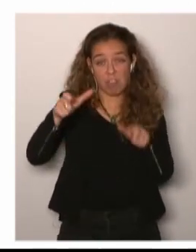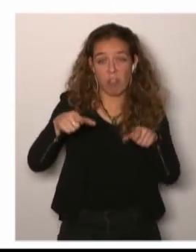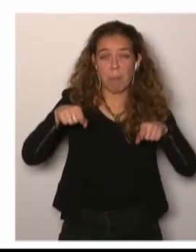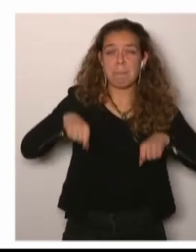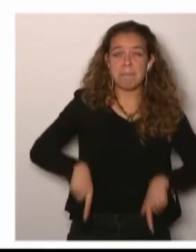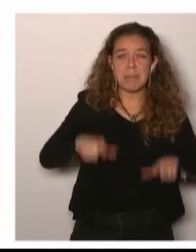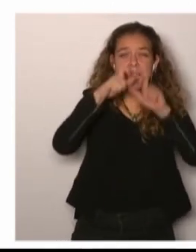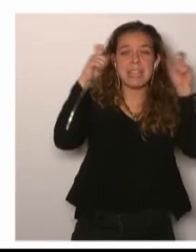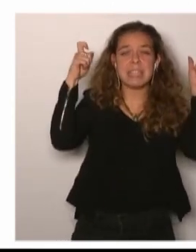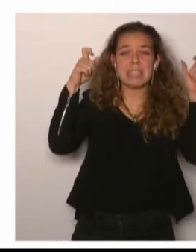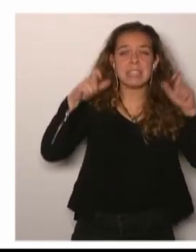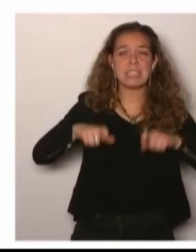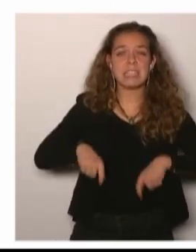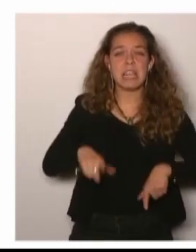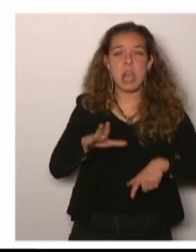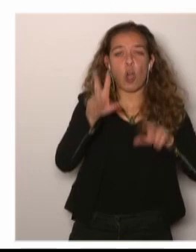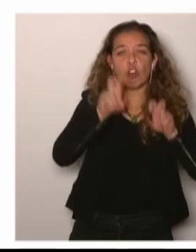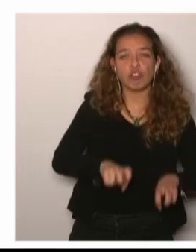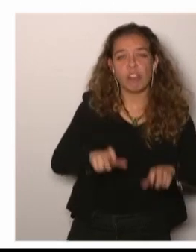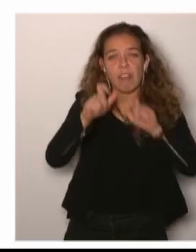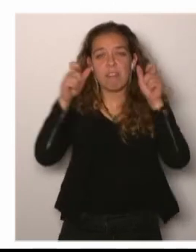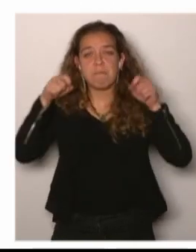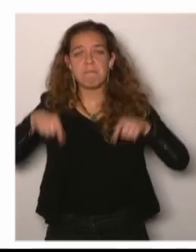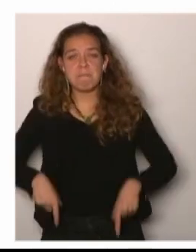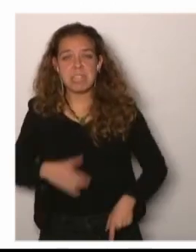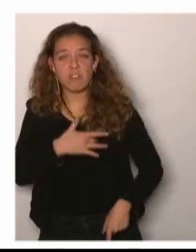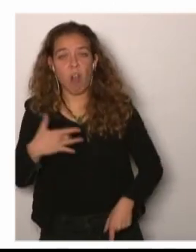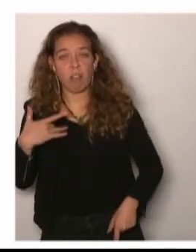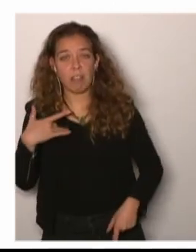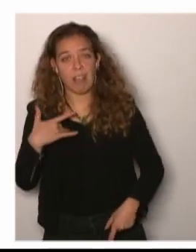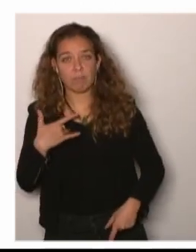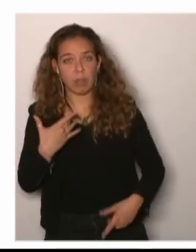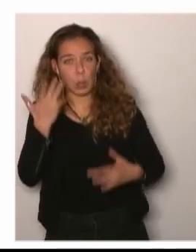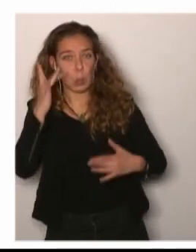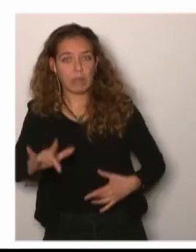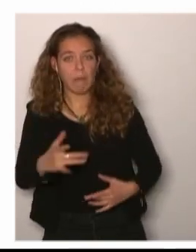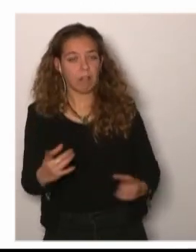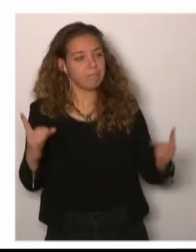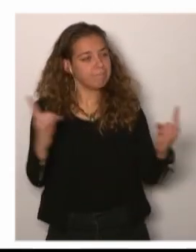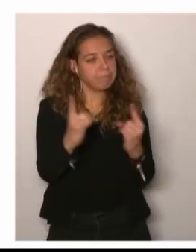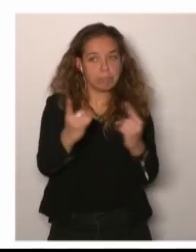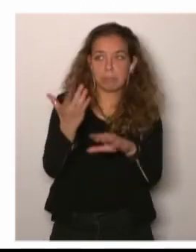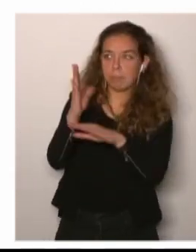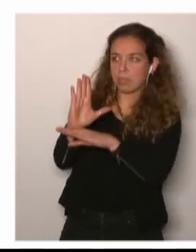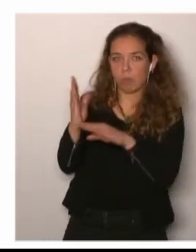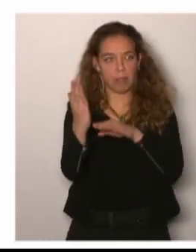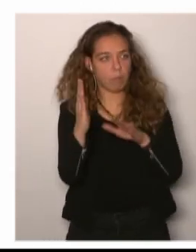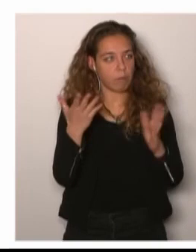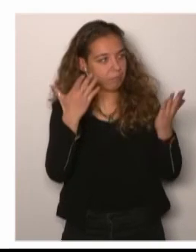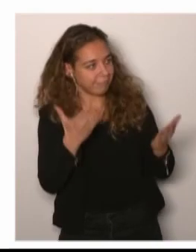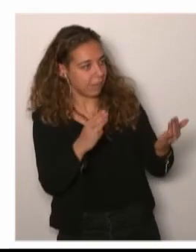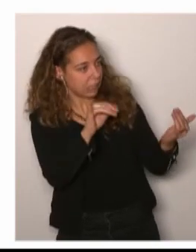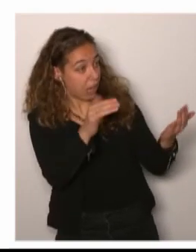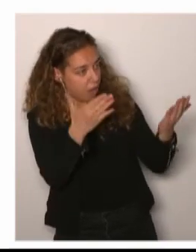were introducing themselves. Maybe not in France, because you have a fairly sophisticated system in France, but I can tell you it was